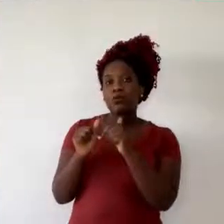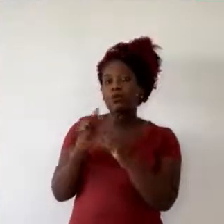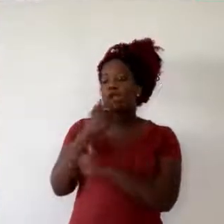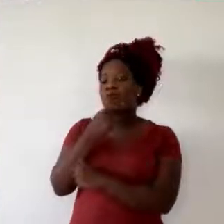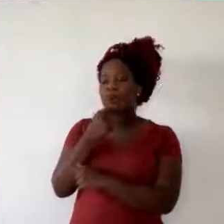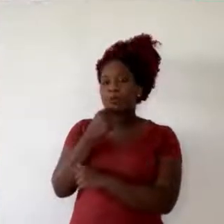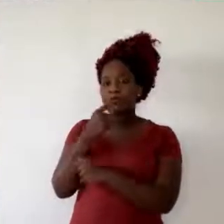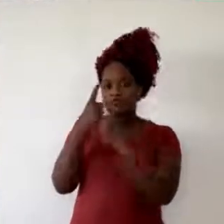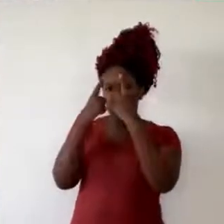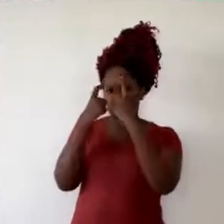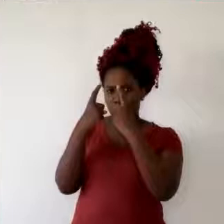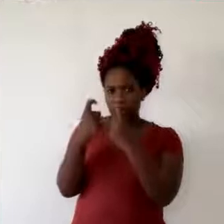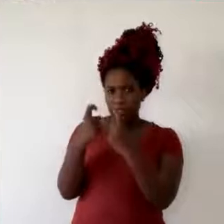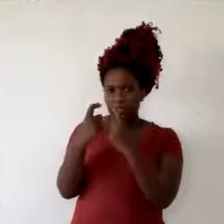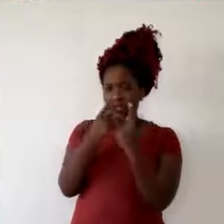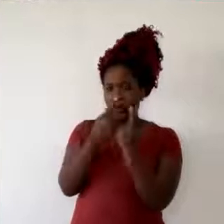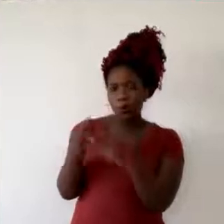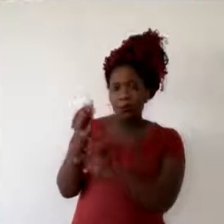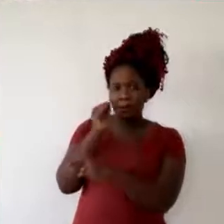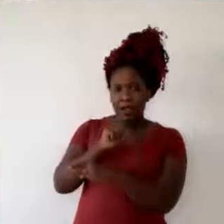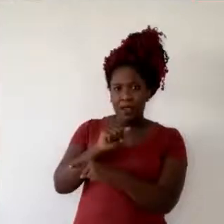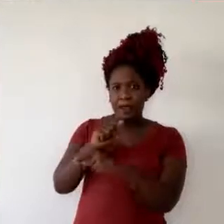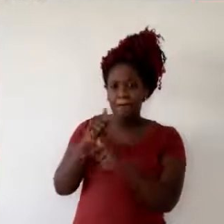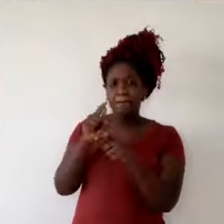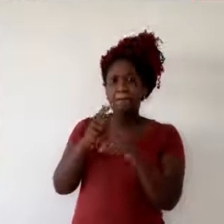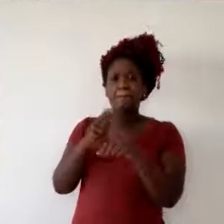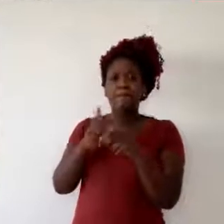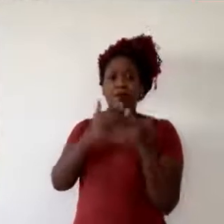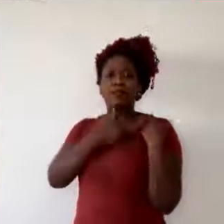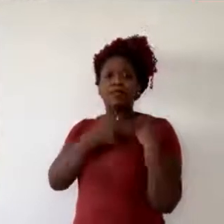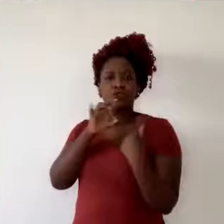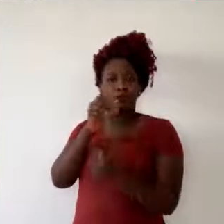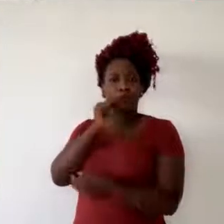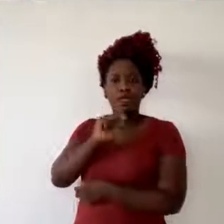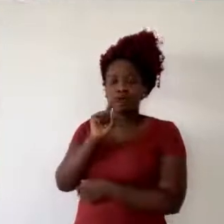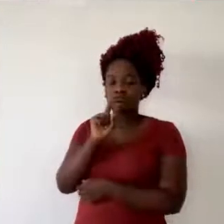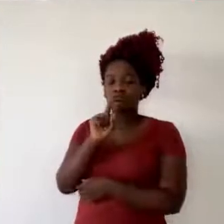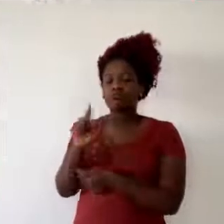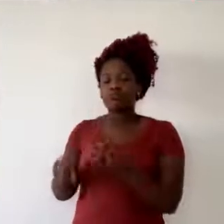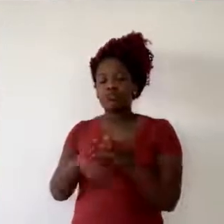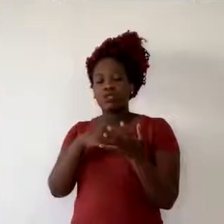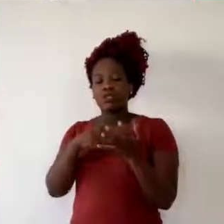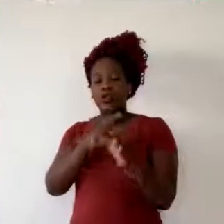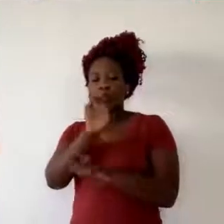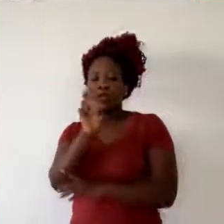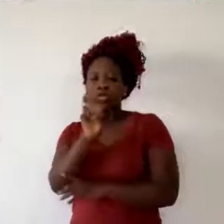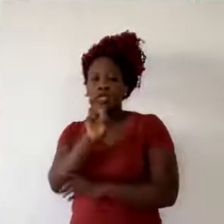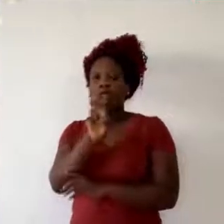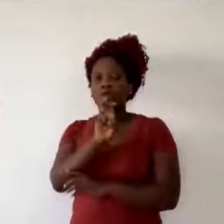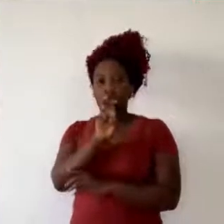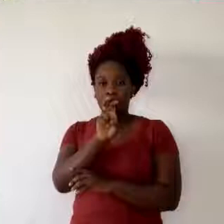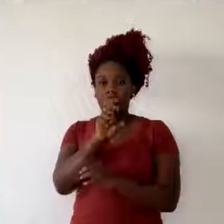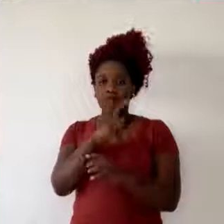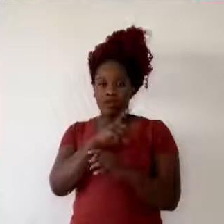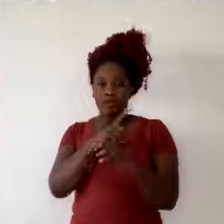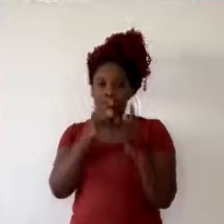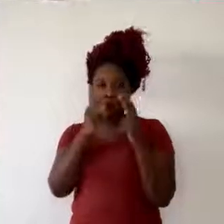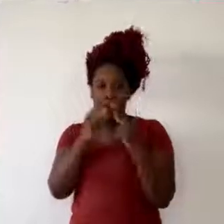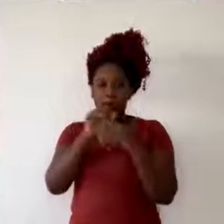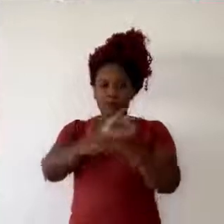Violence against women is not an issue of women. And finally, we have cultural